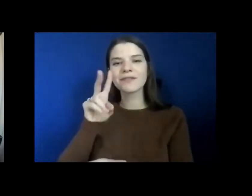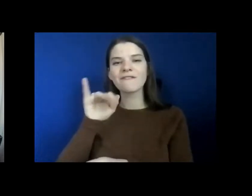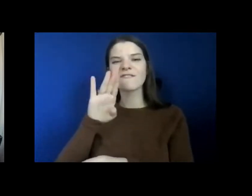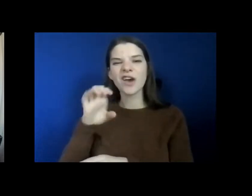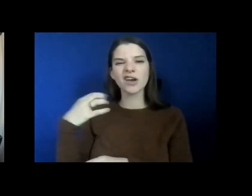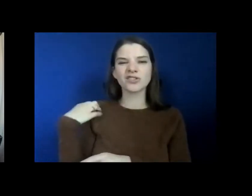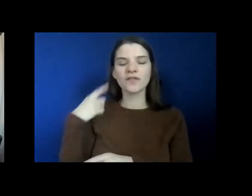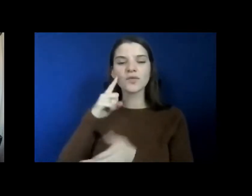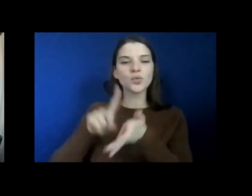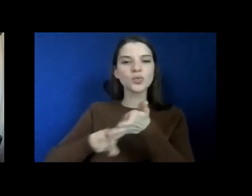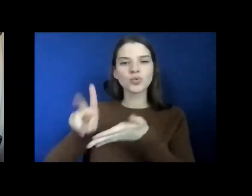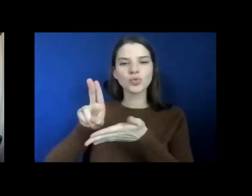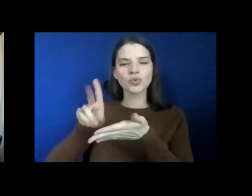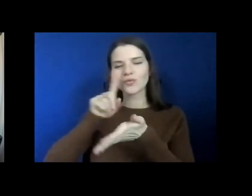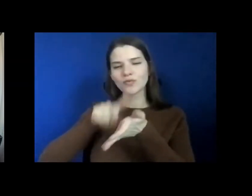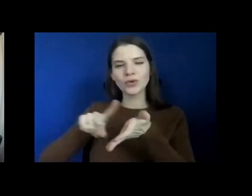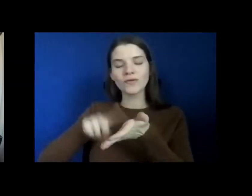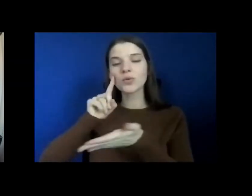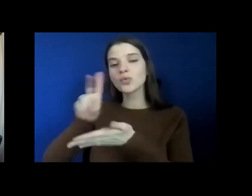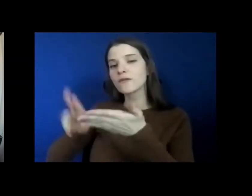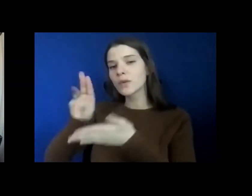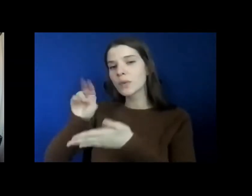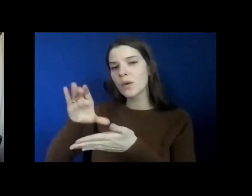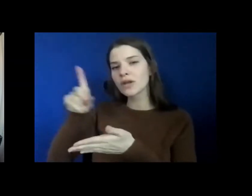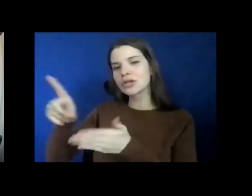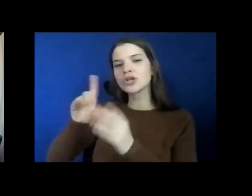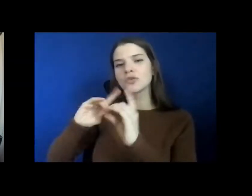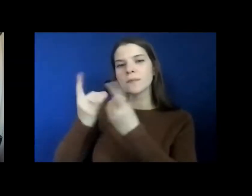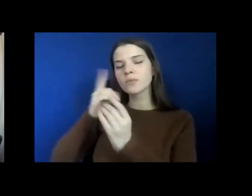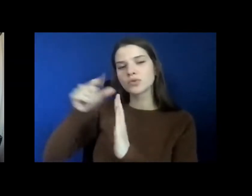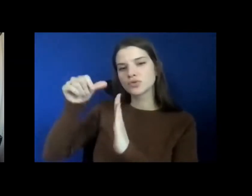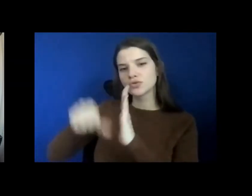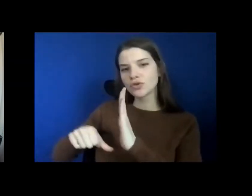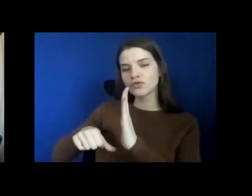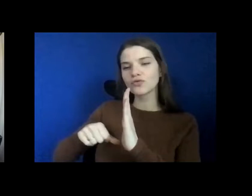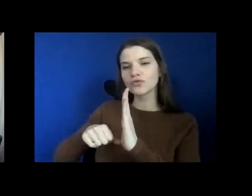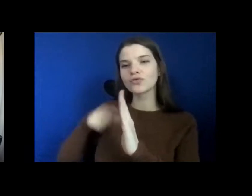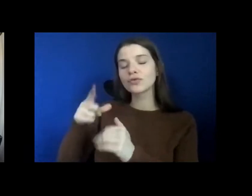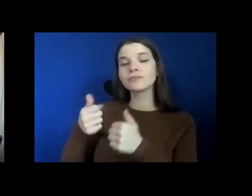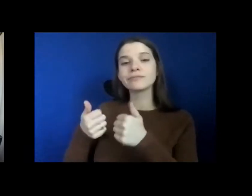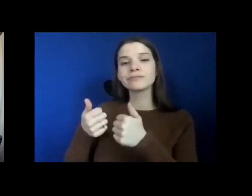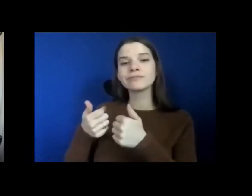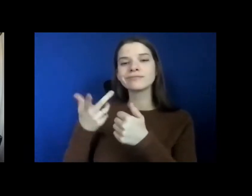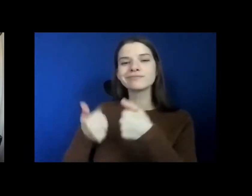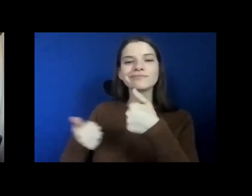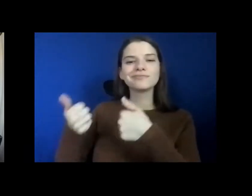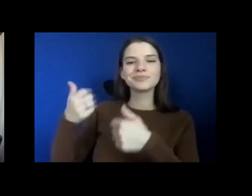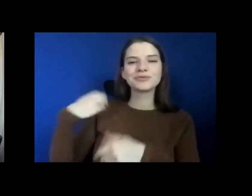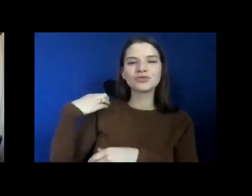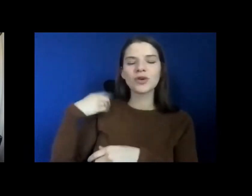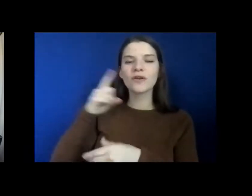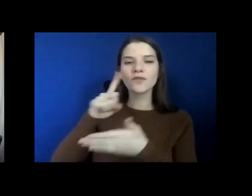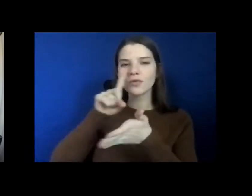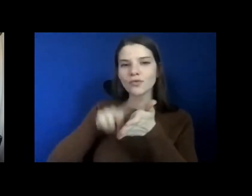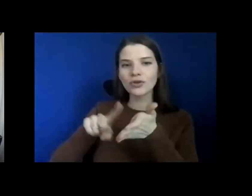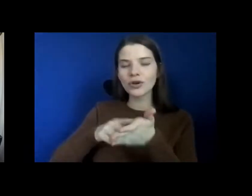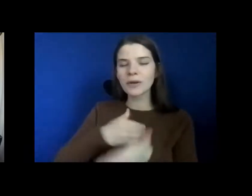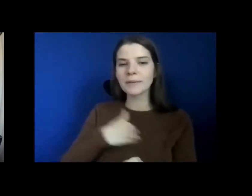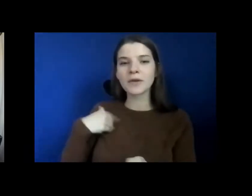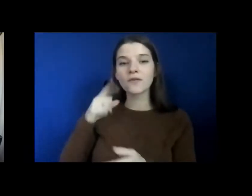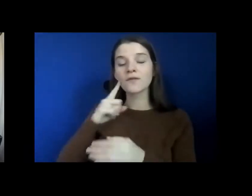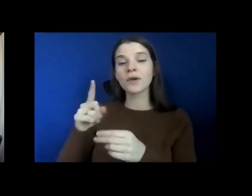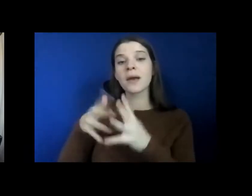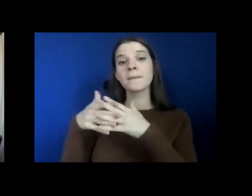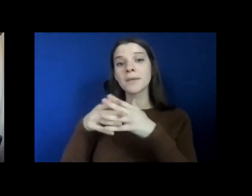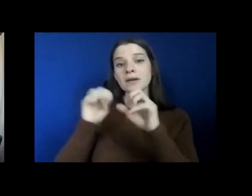the University of Wisconsin's Department of Surgery, Chair of the Research Committee for the American Society of Breast